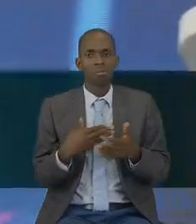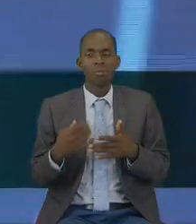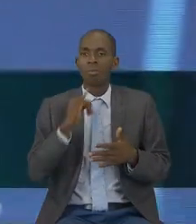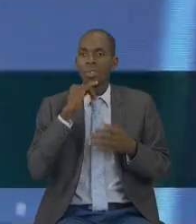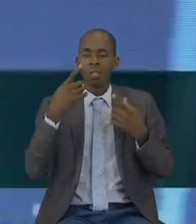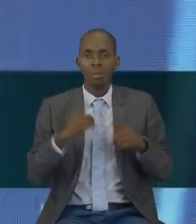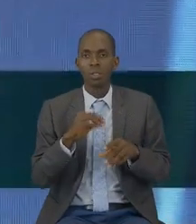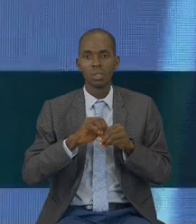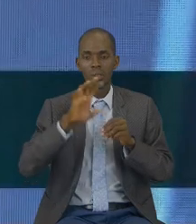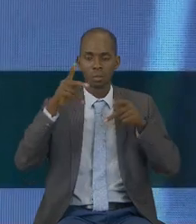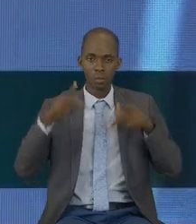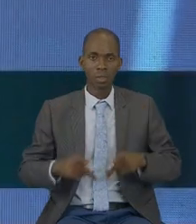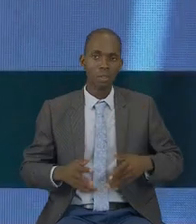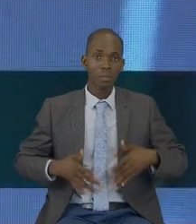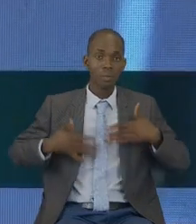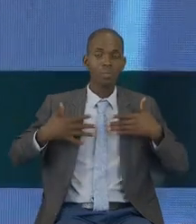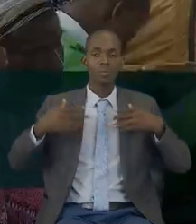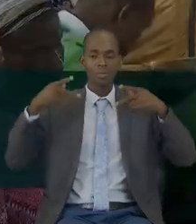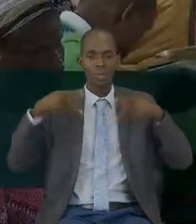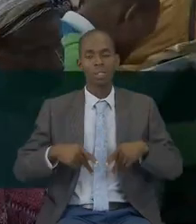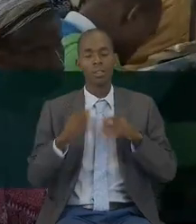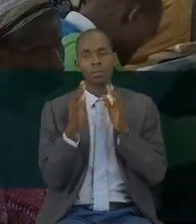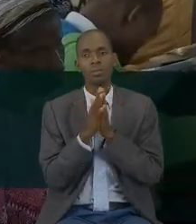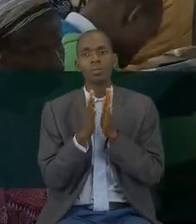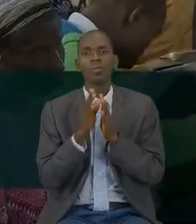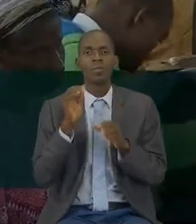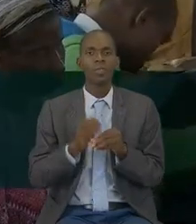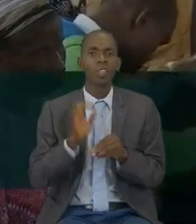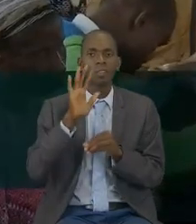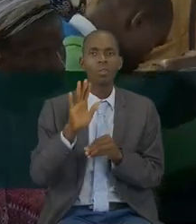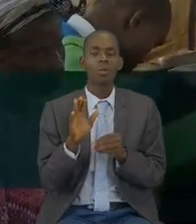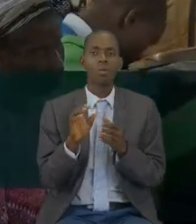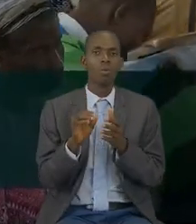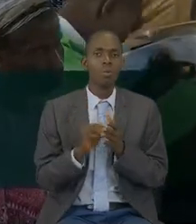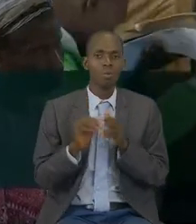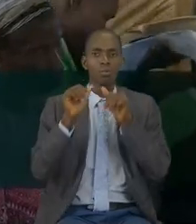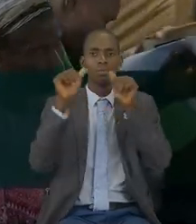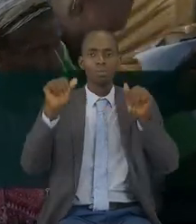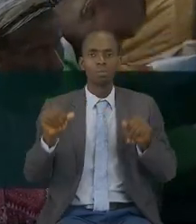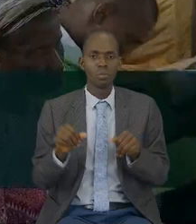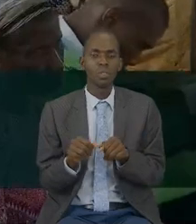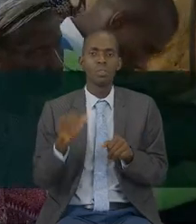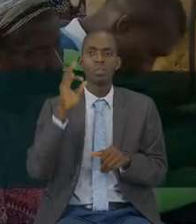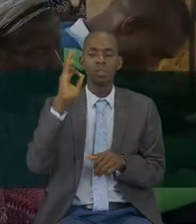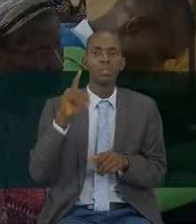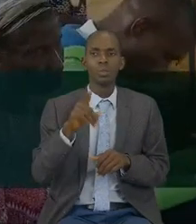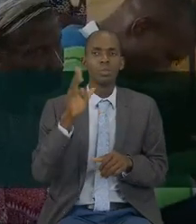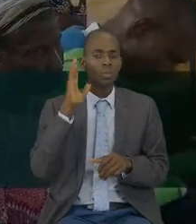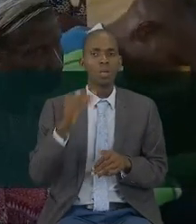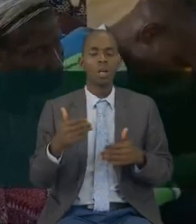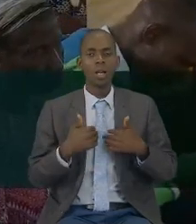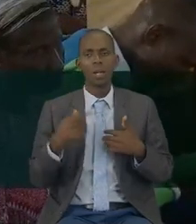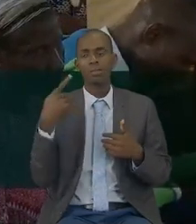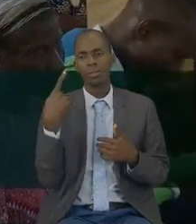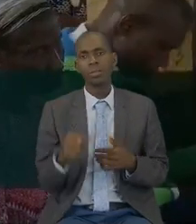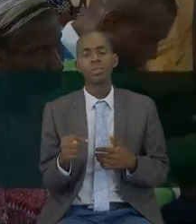your personal life, personal prayer. In your pulpit ministry, then you have the pastoral